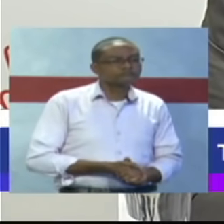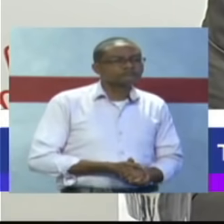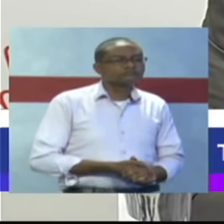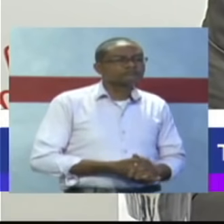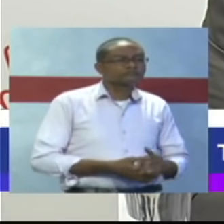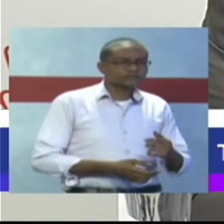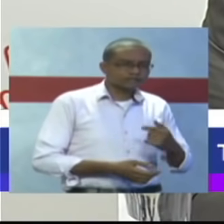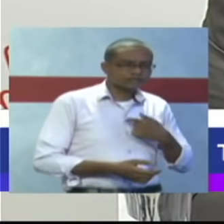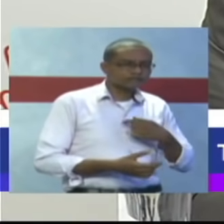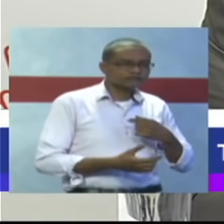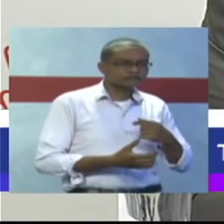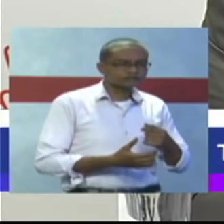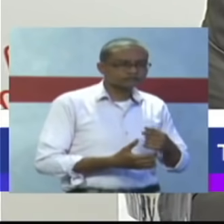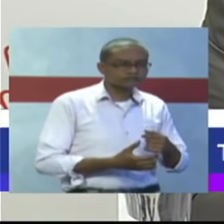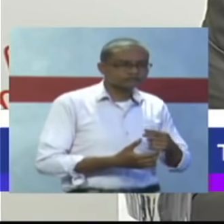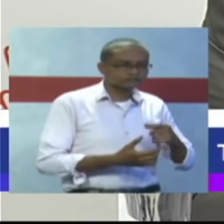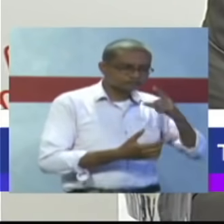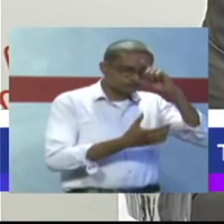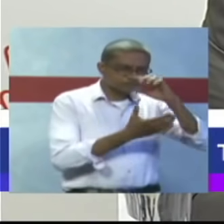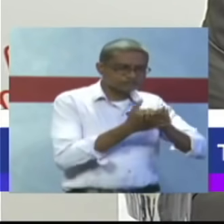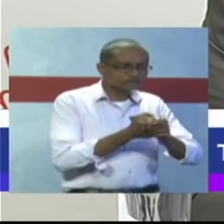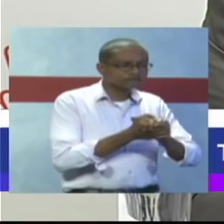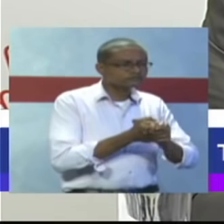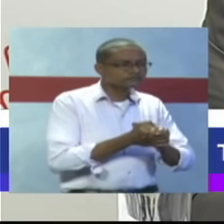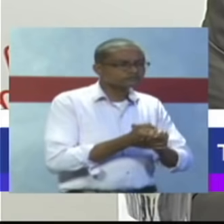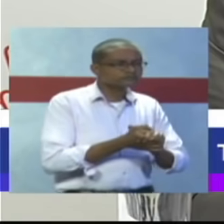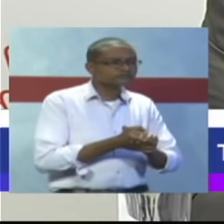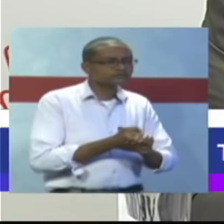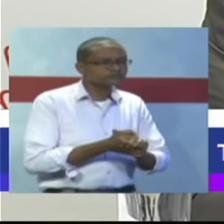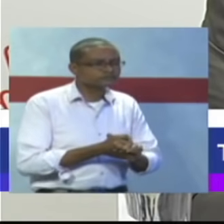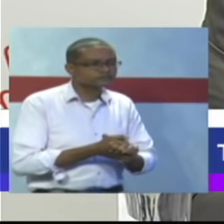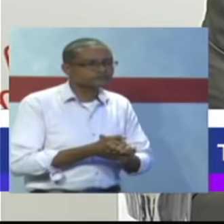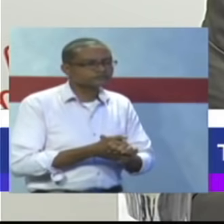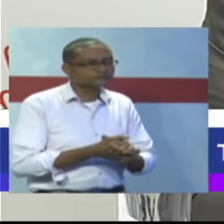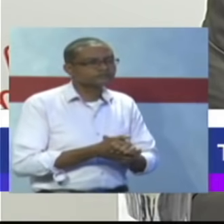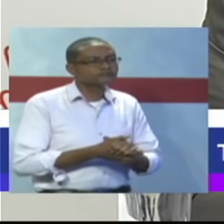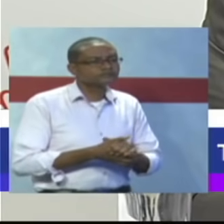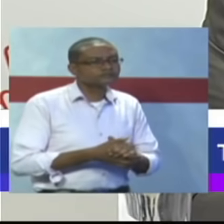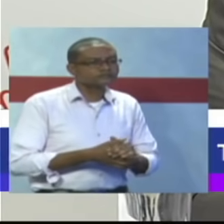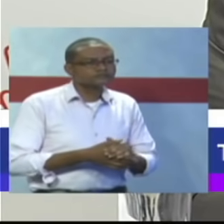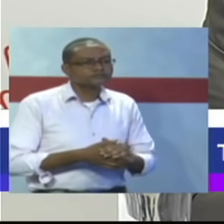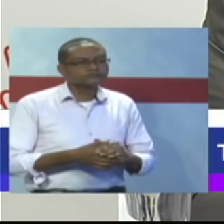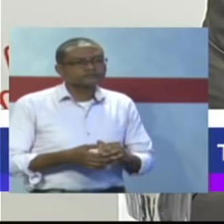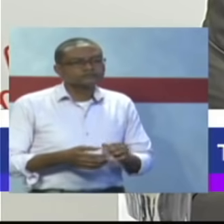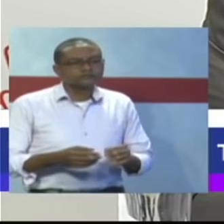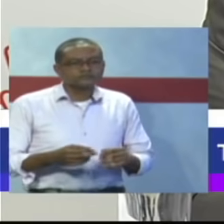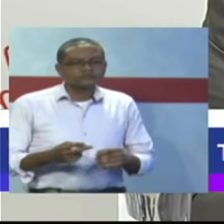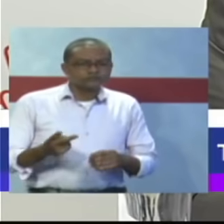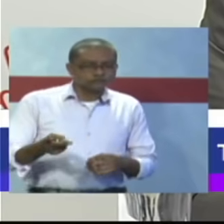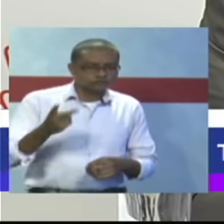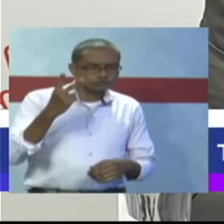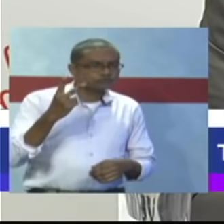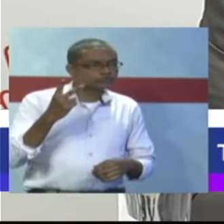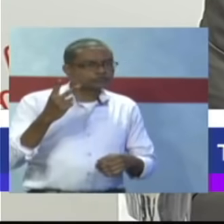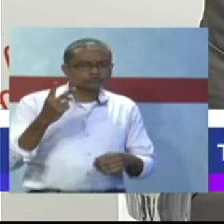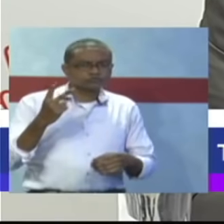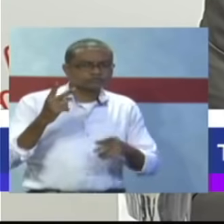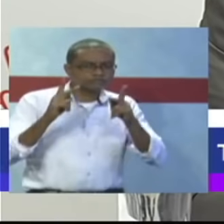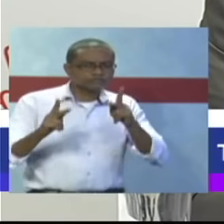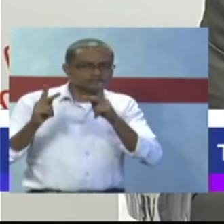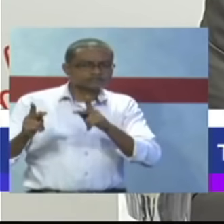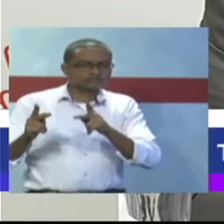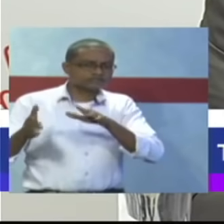Health. And I believe that I've responded at least twice to the direct inquiries on the two most recent Delta